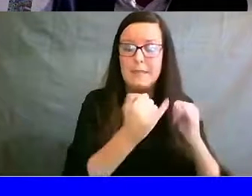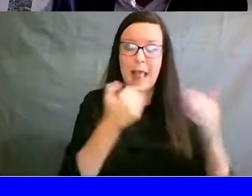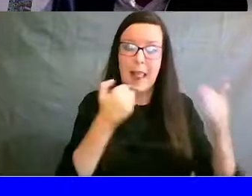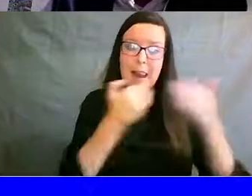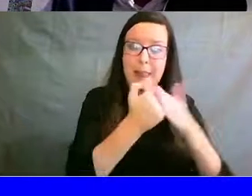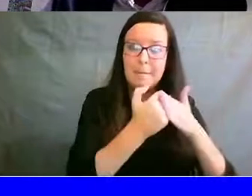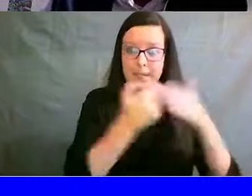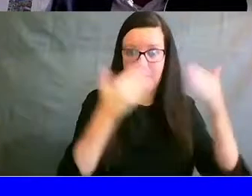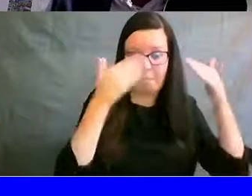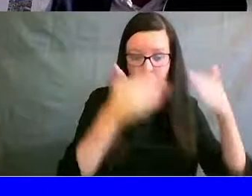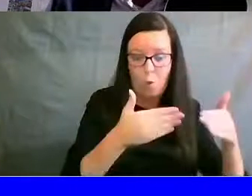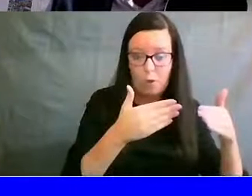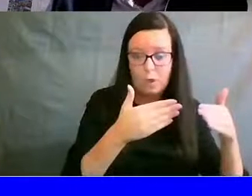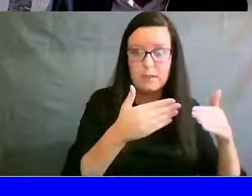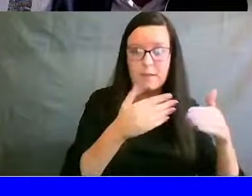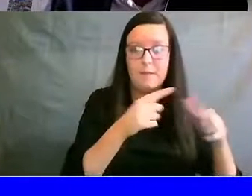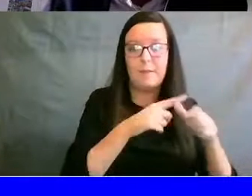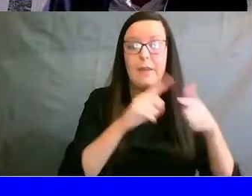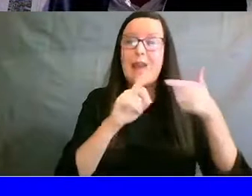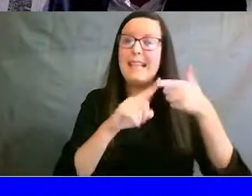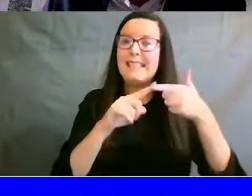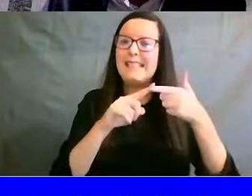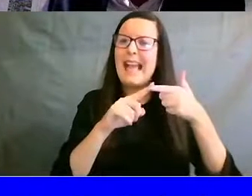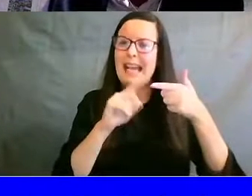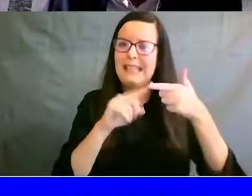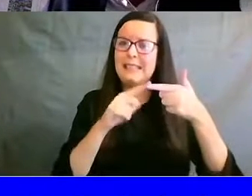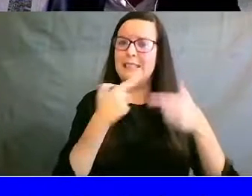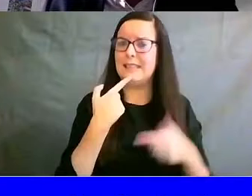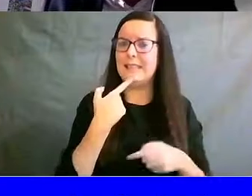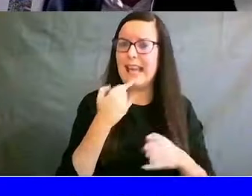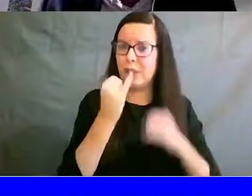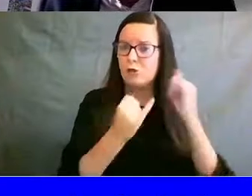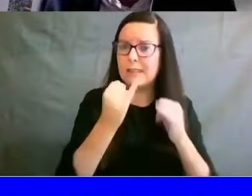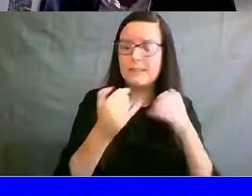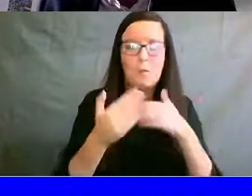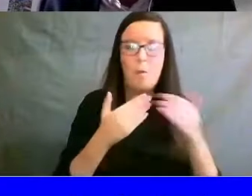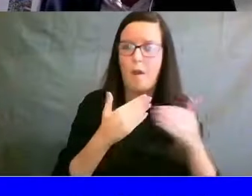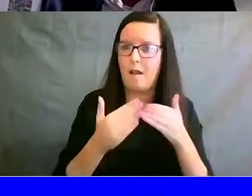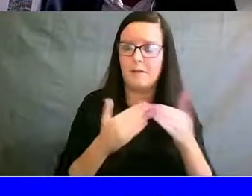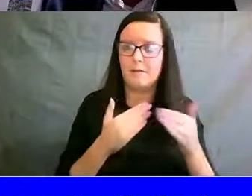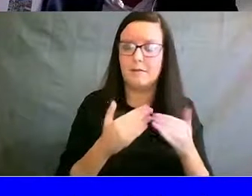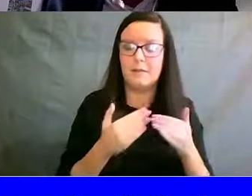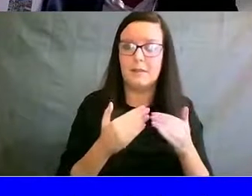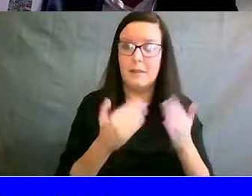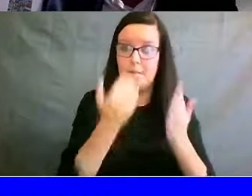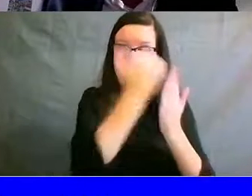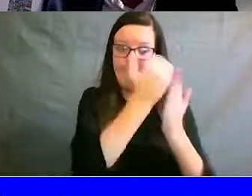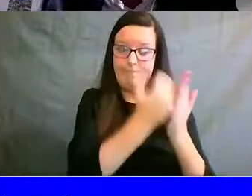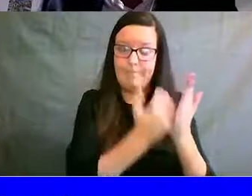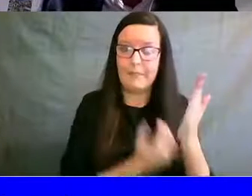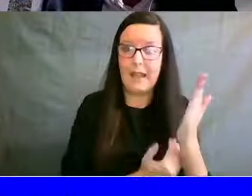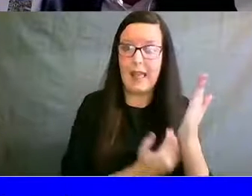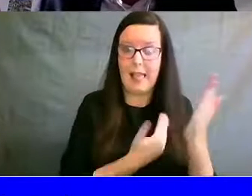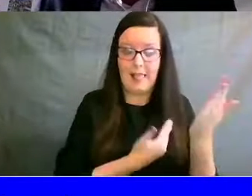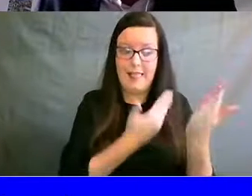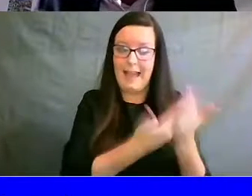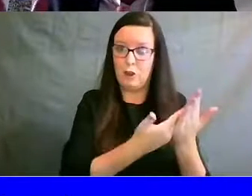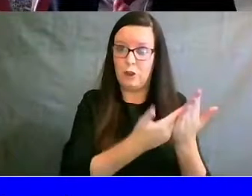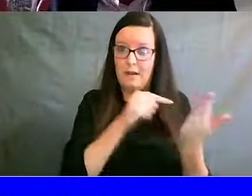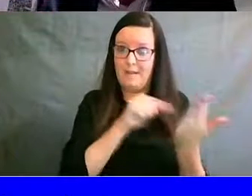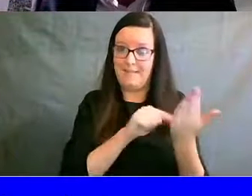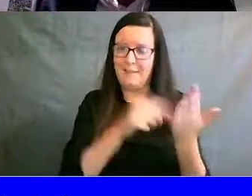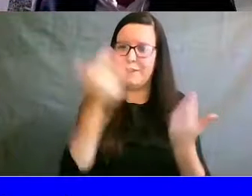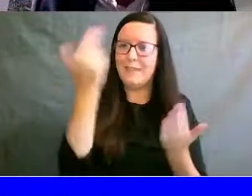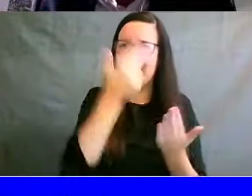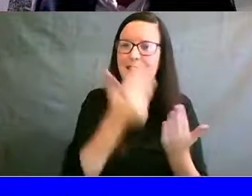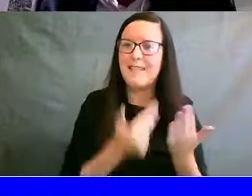second criticism, which is on the next slide, is that those measures or the legislation was designed to meet